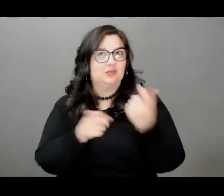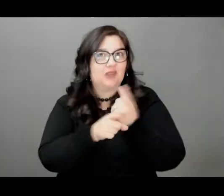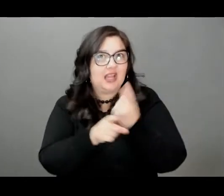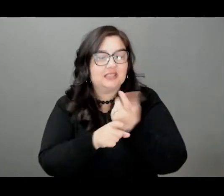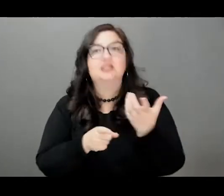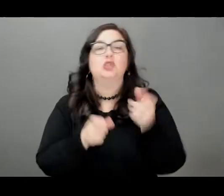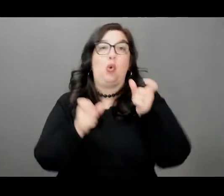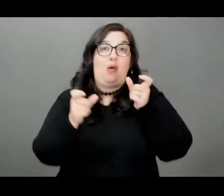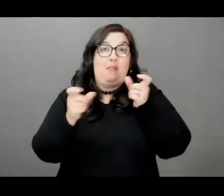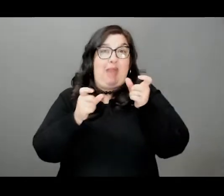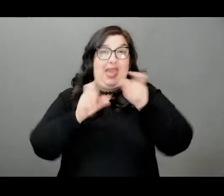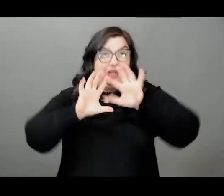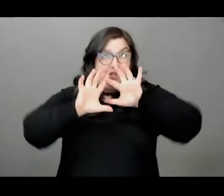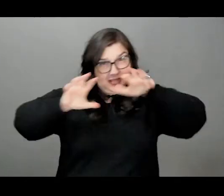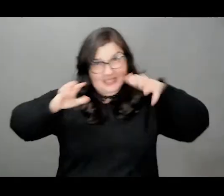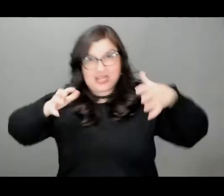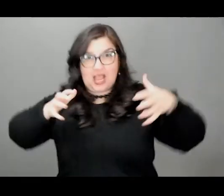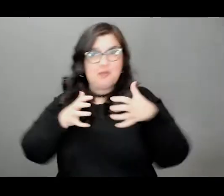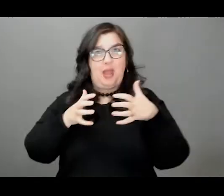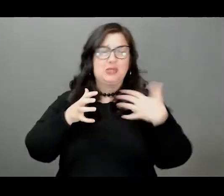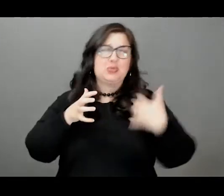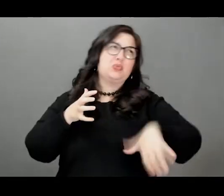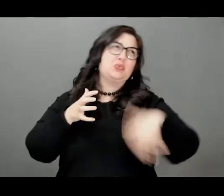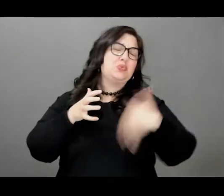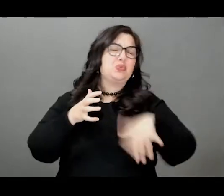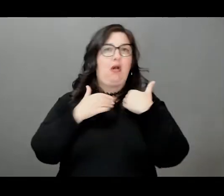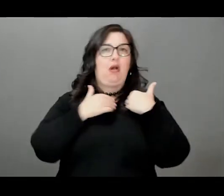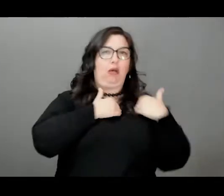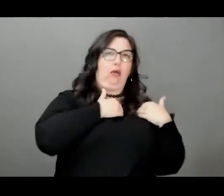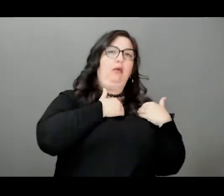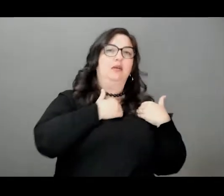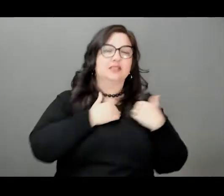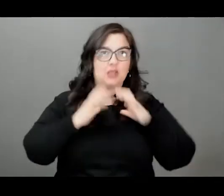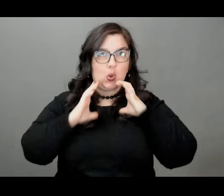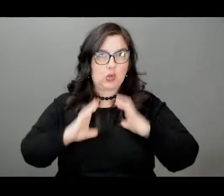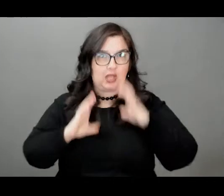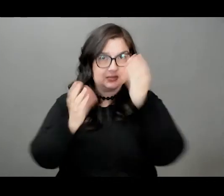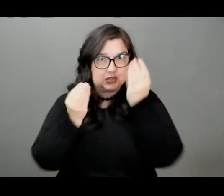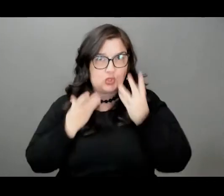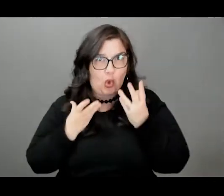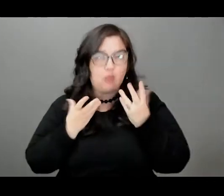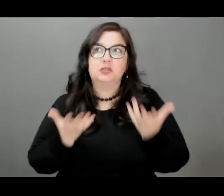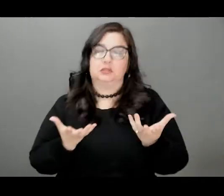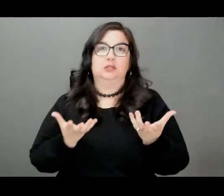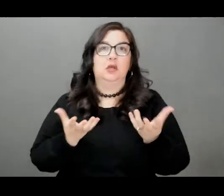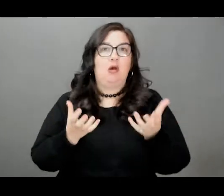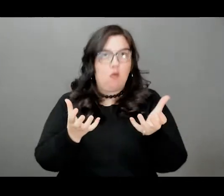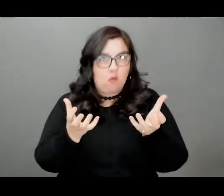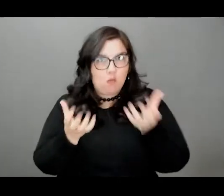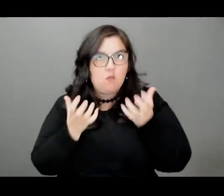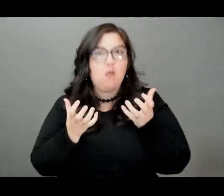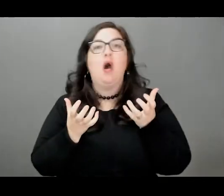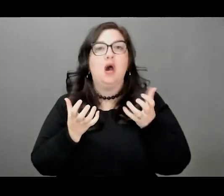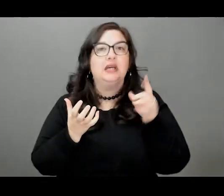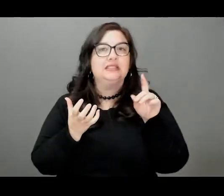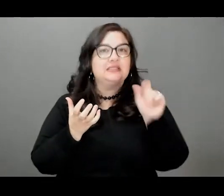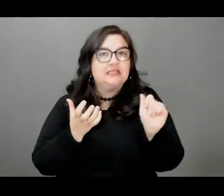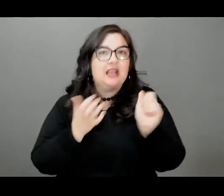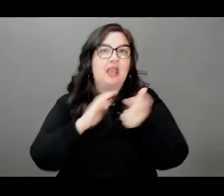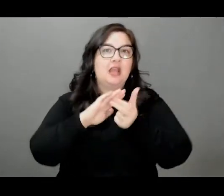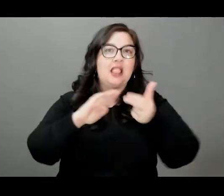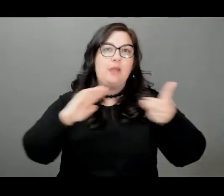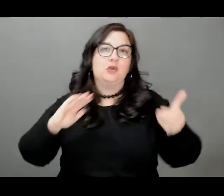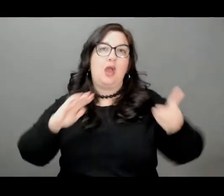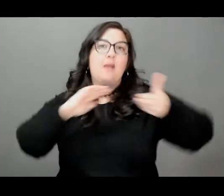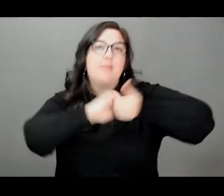The data labeling use cases are changing, at a breakneck speed, right? So managing this entire operation is very cumbersome. And what our customers told us